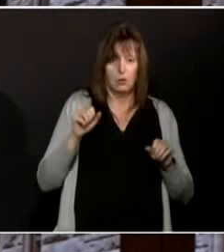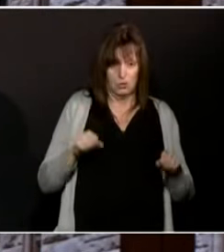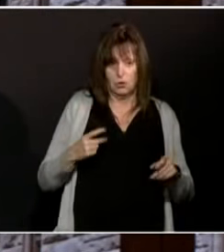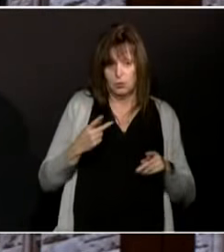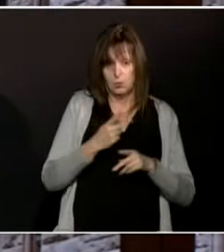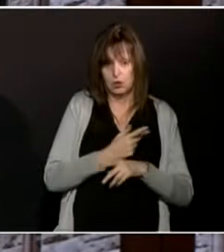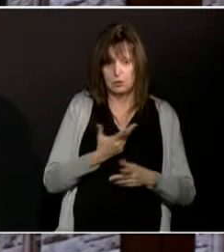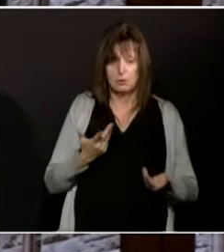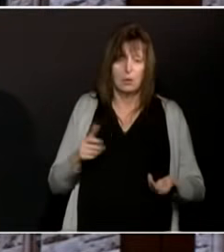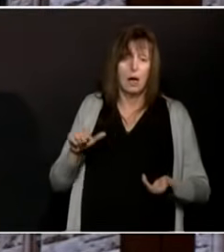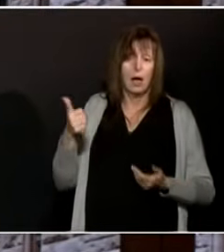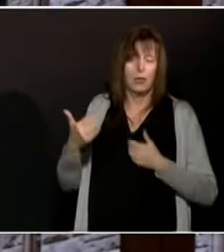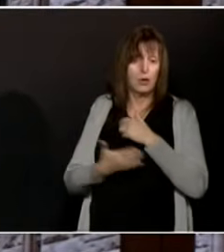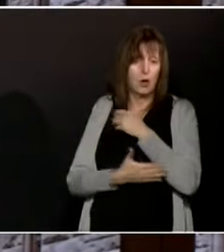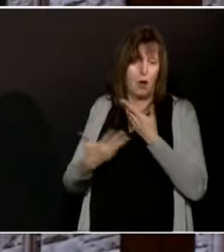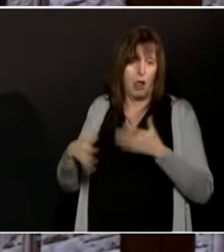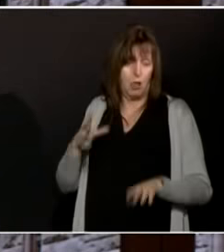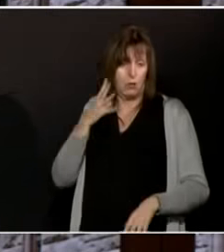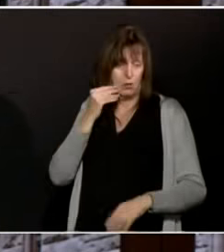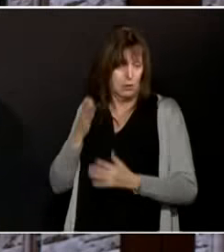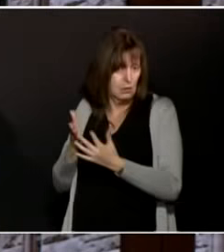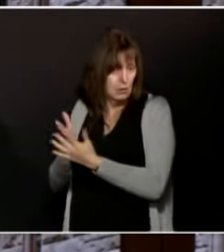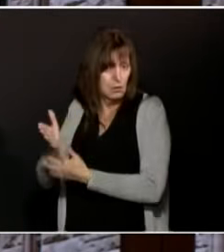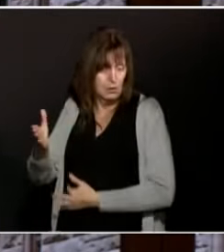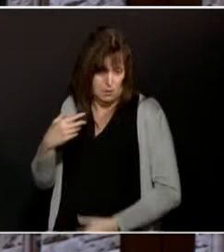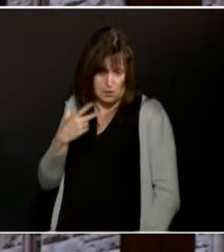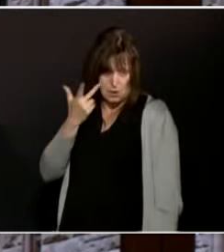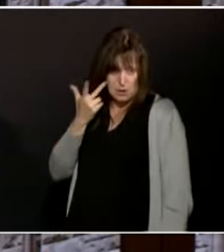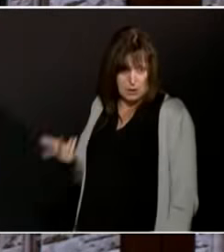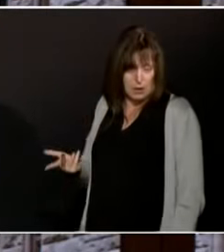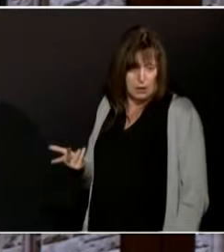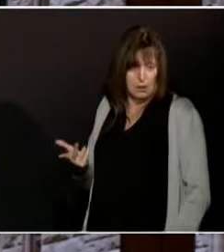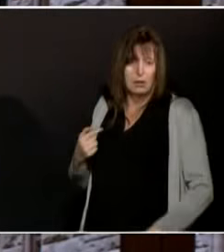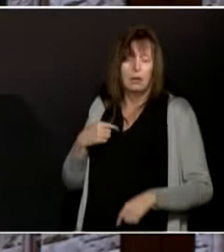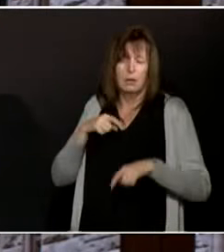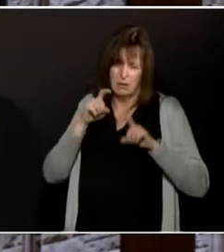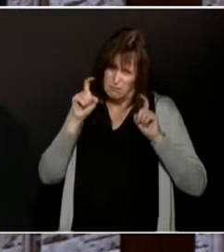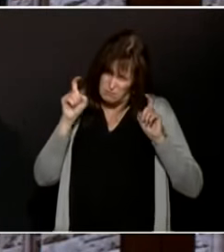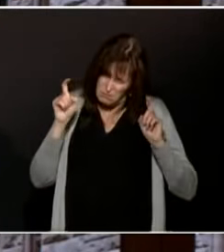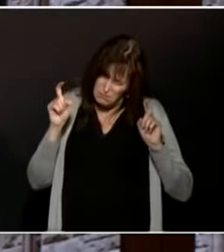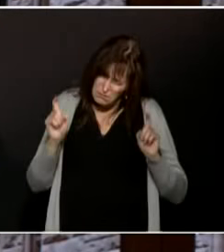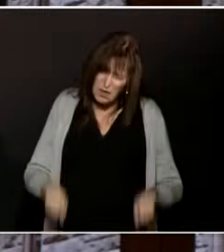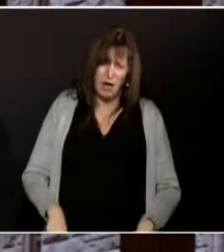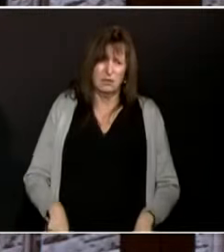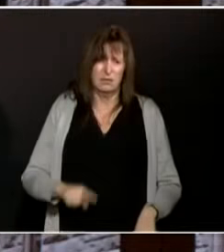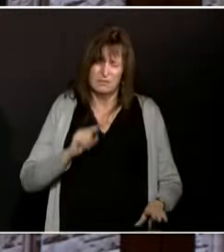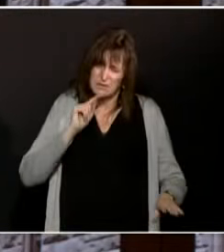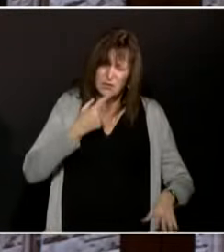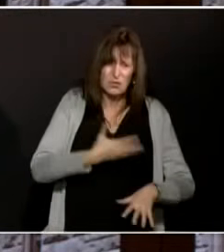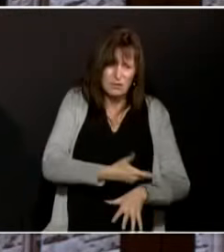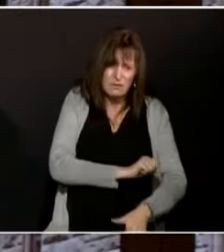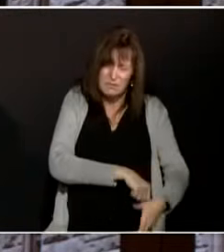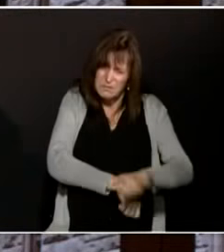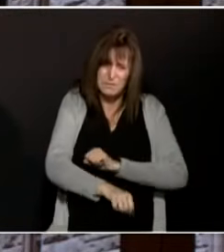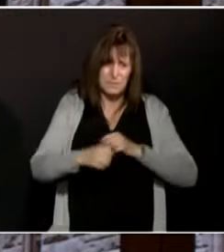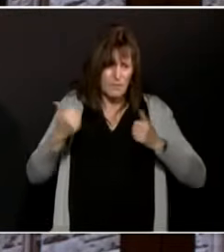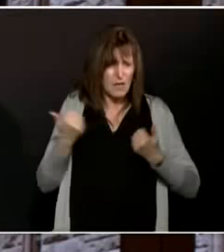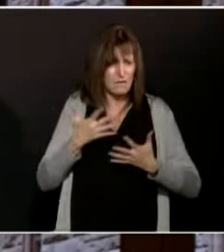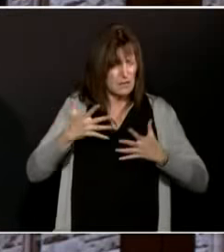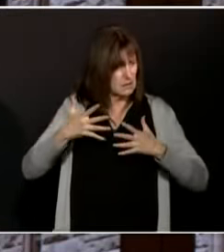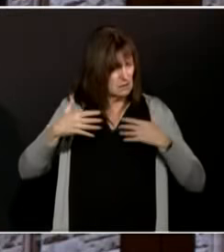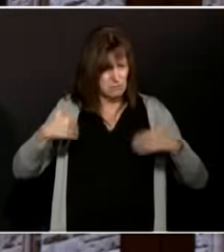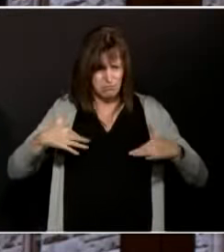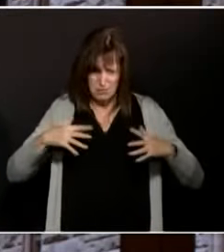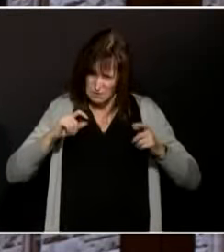we have to take it seriously and move ahead. Things can change very quickly. The modeling projections have changed week over week, and that's what we asked them